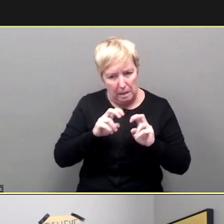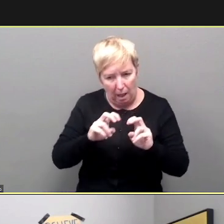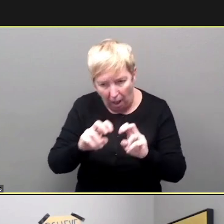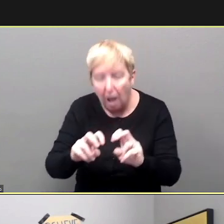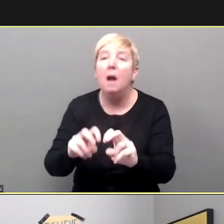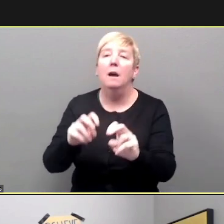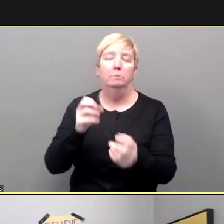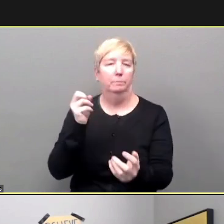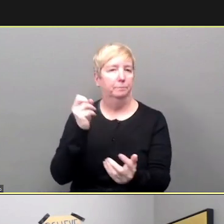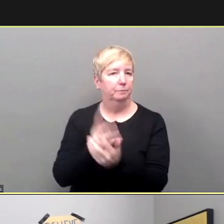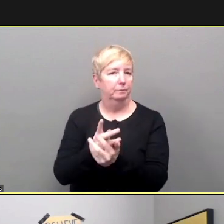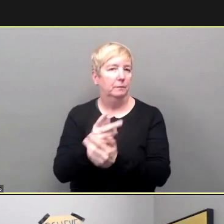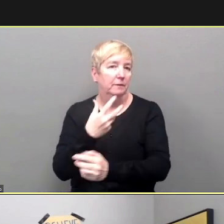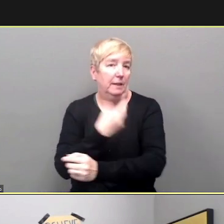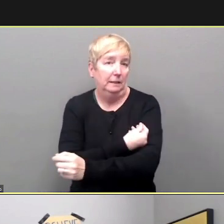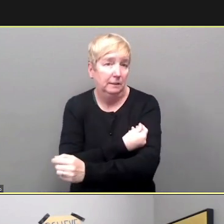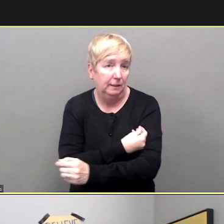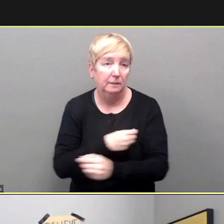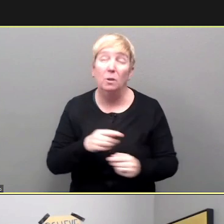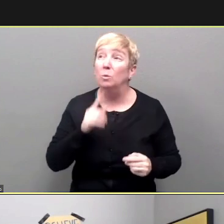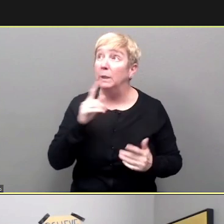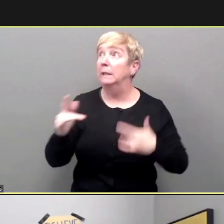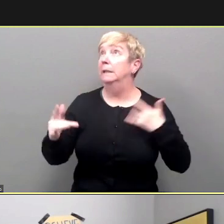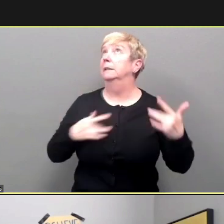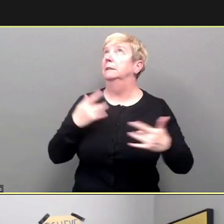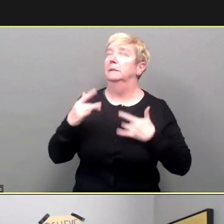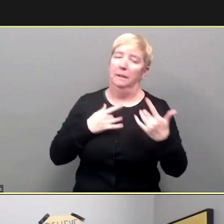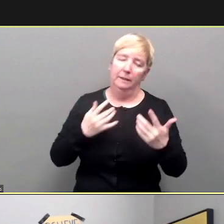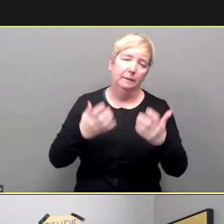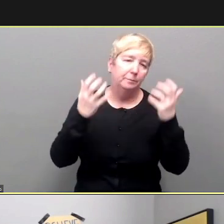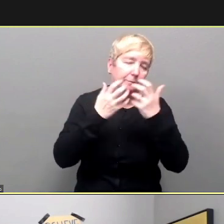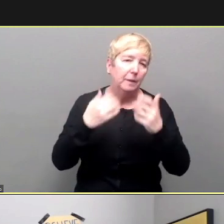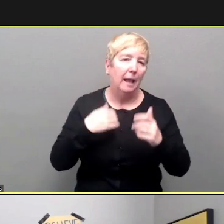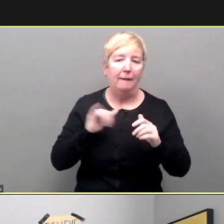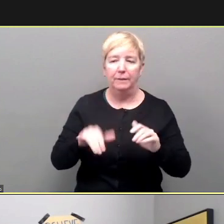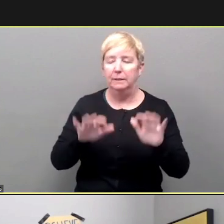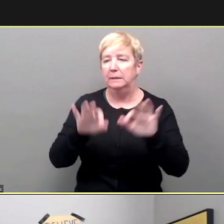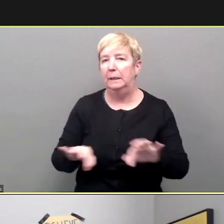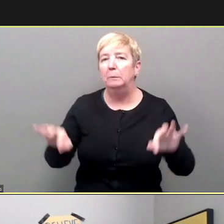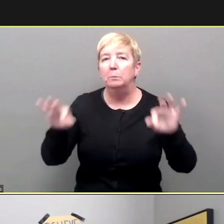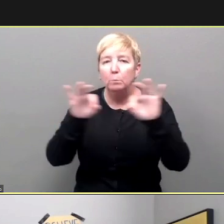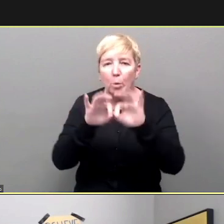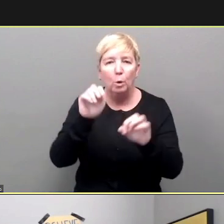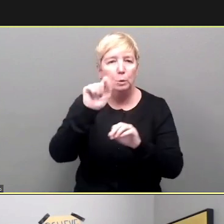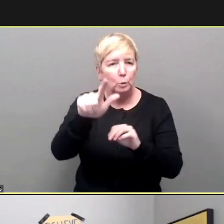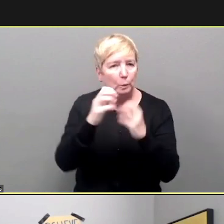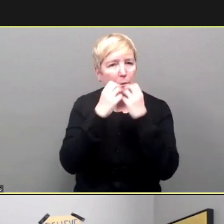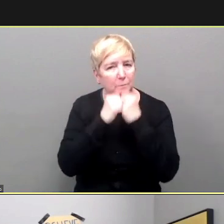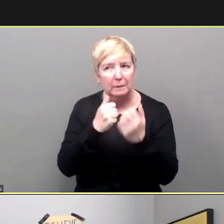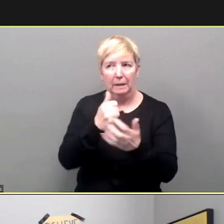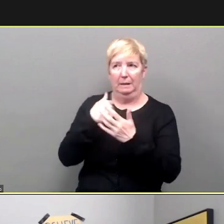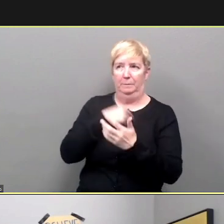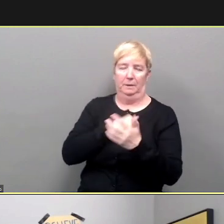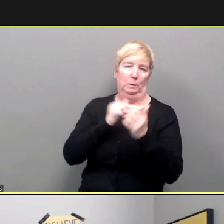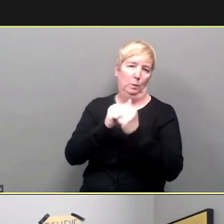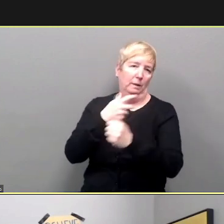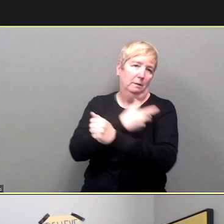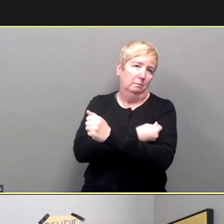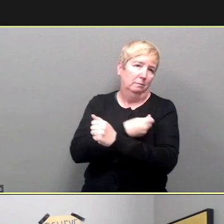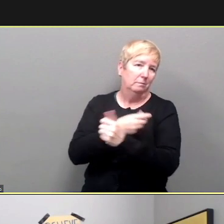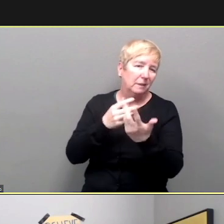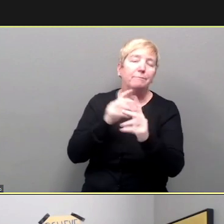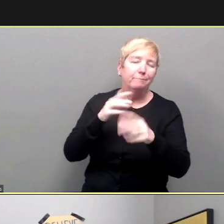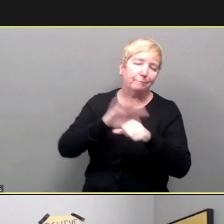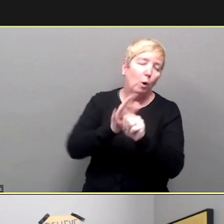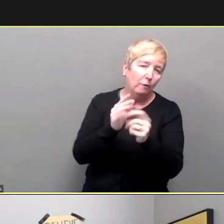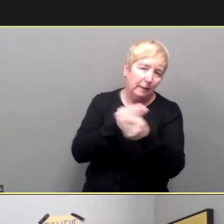And so just really excited that we do have this important tool to help us keep fighting the pandemic. Next slide.